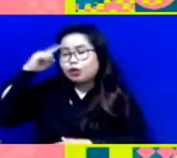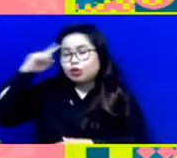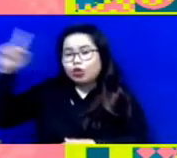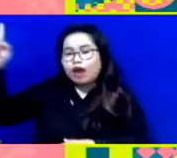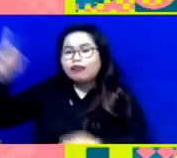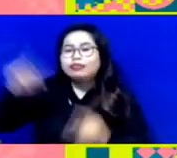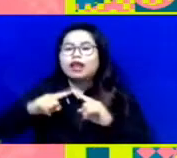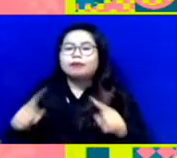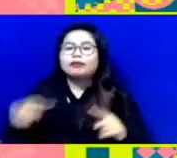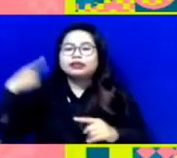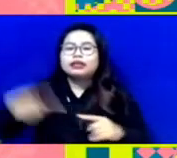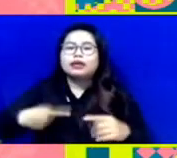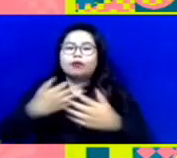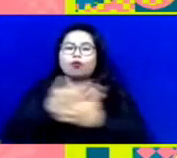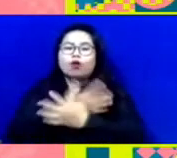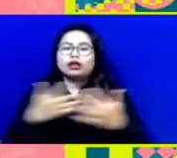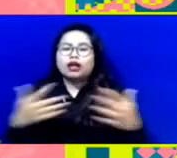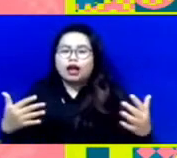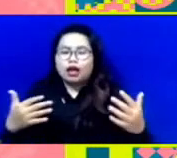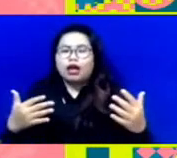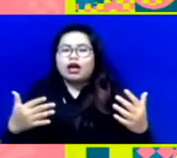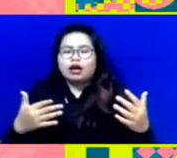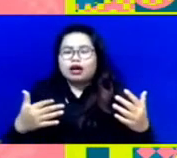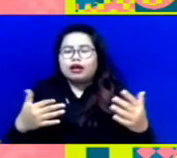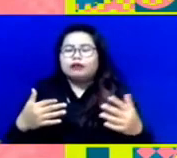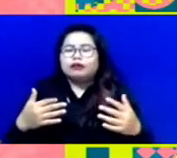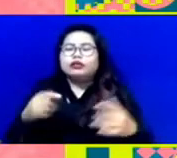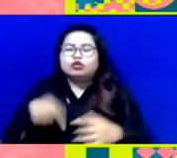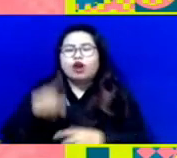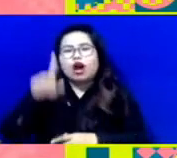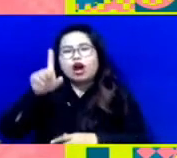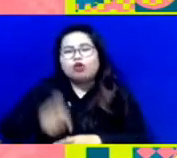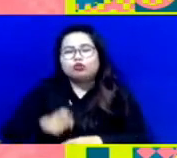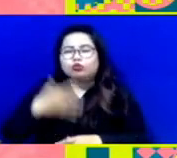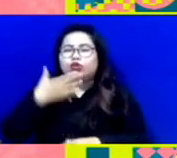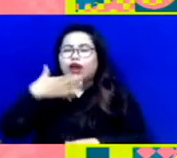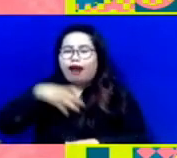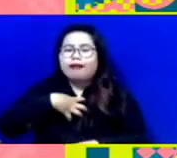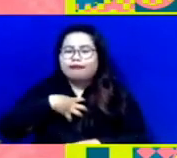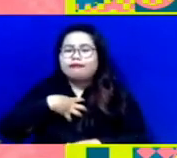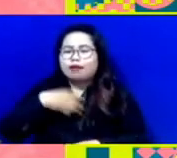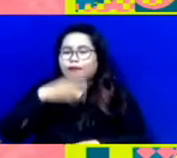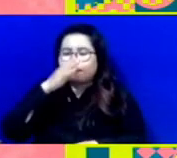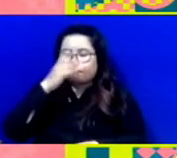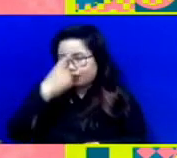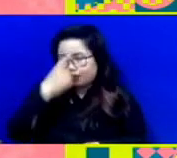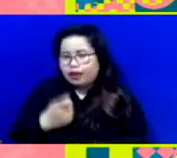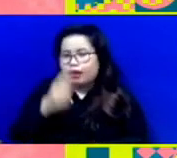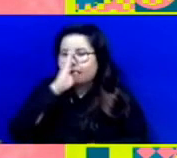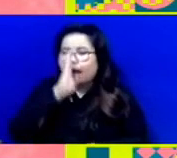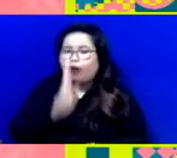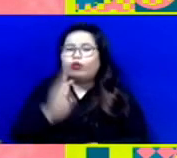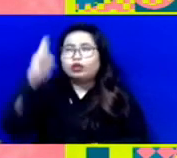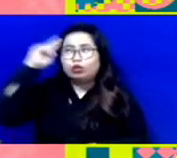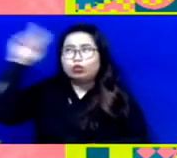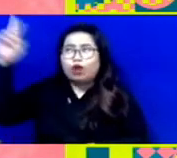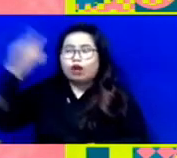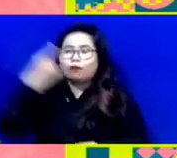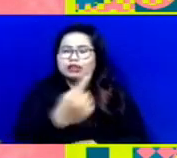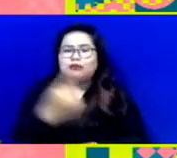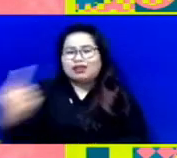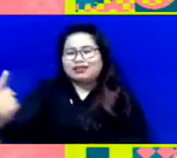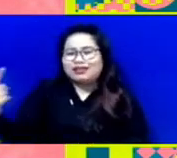to believe his and her own God. So according to Soekarno again, a